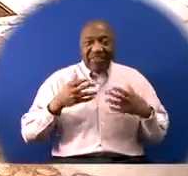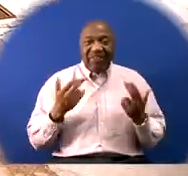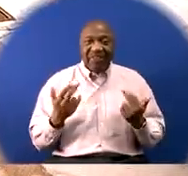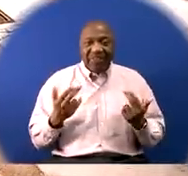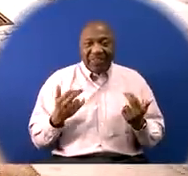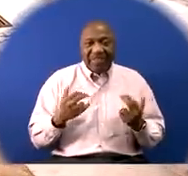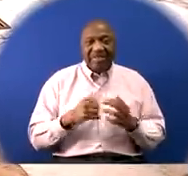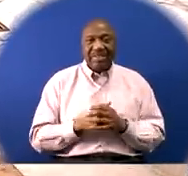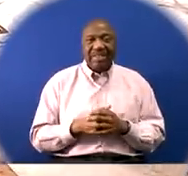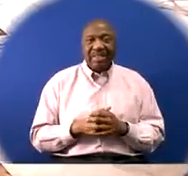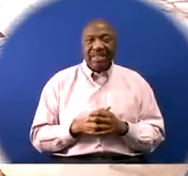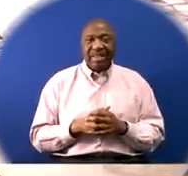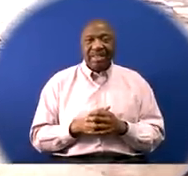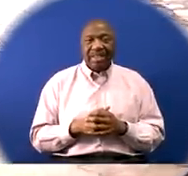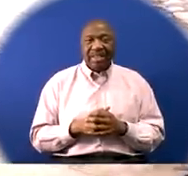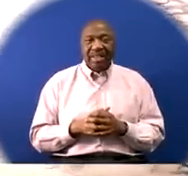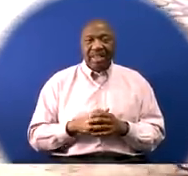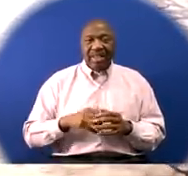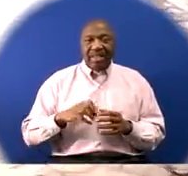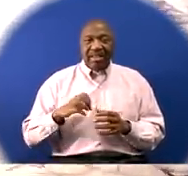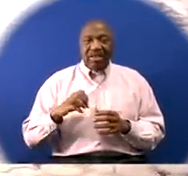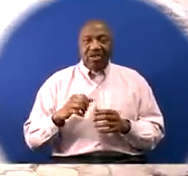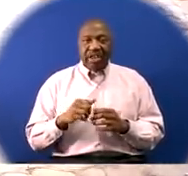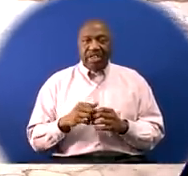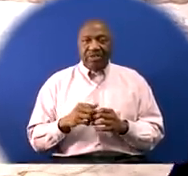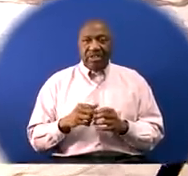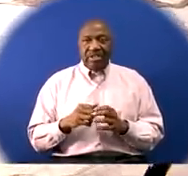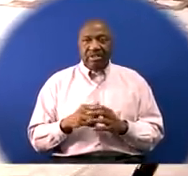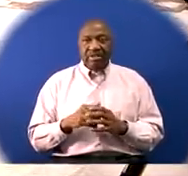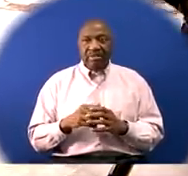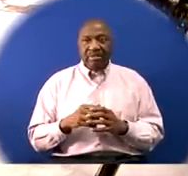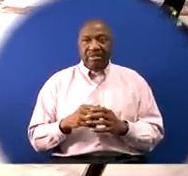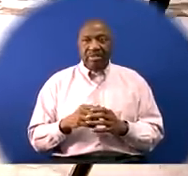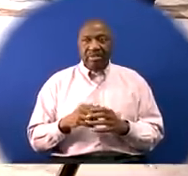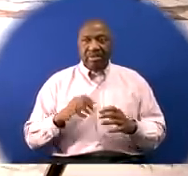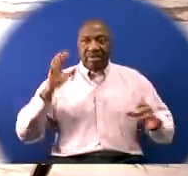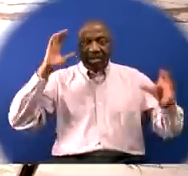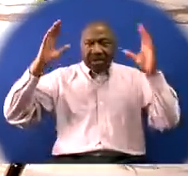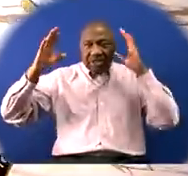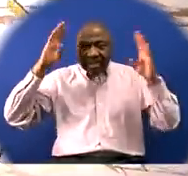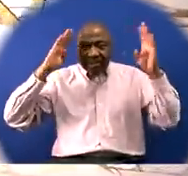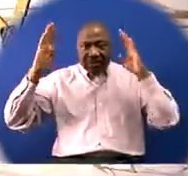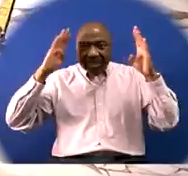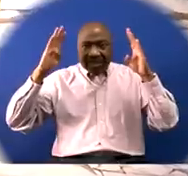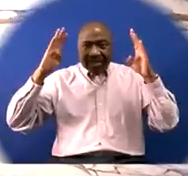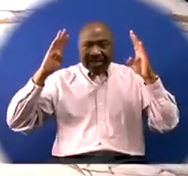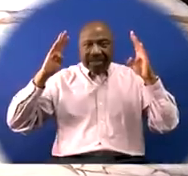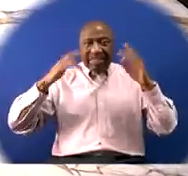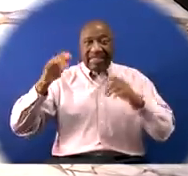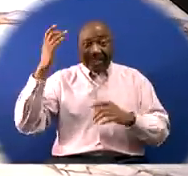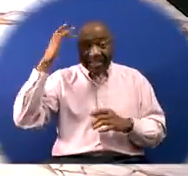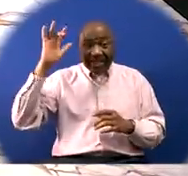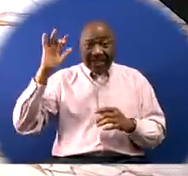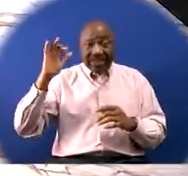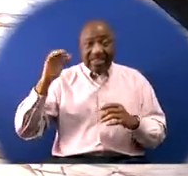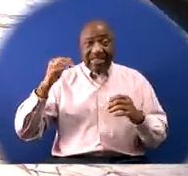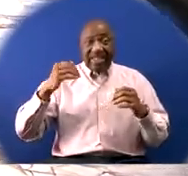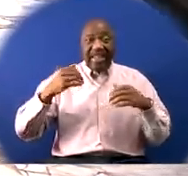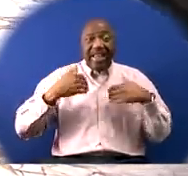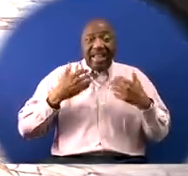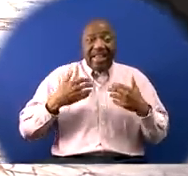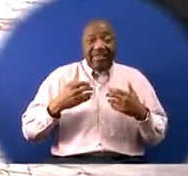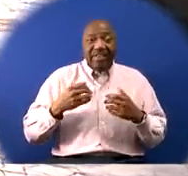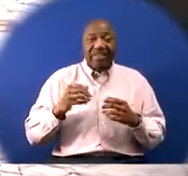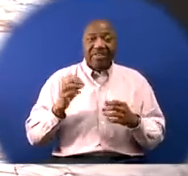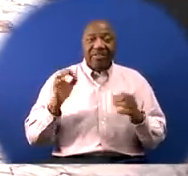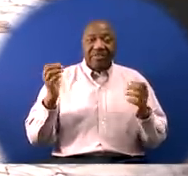That creativity is intelligence having fun. That's what Einstein said. You want to know what we just experienced